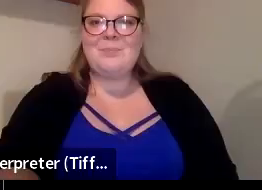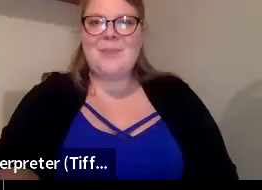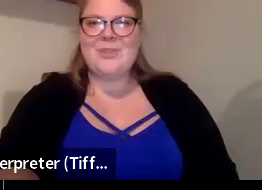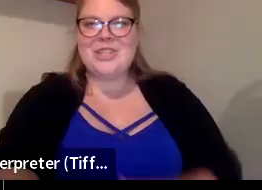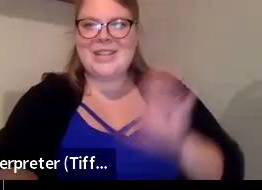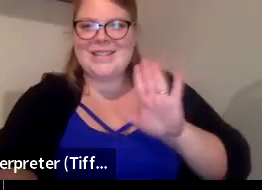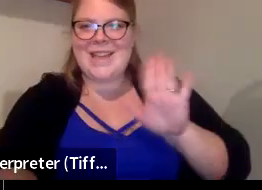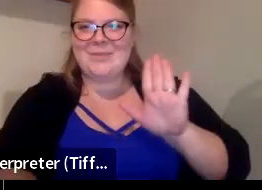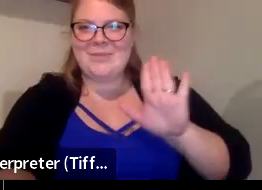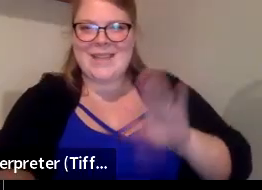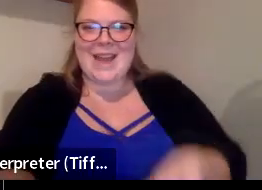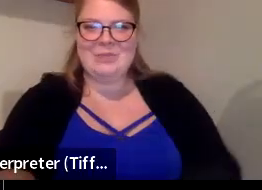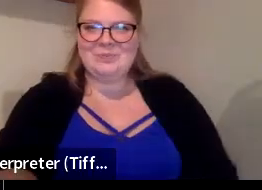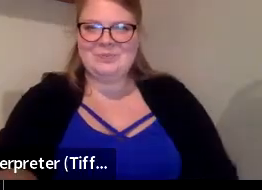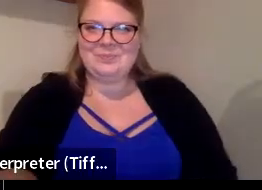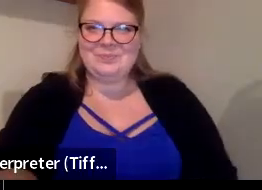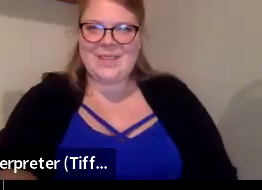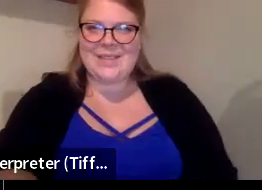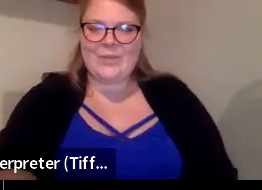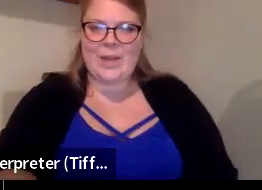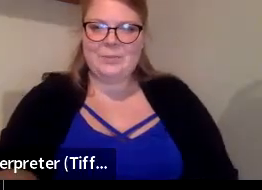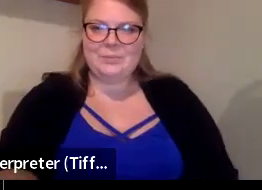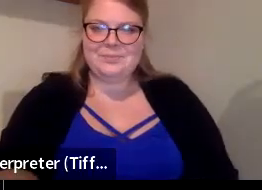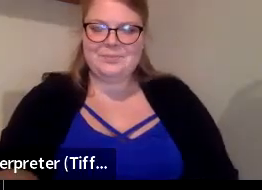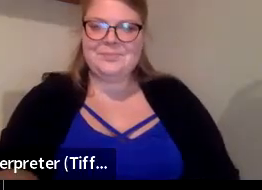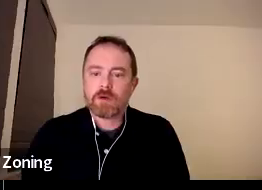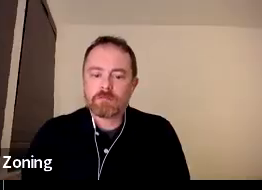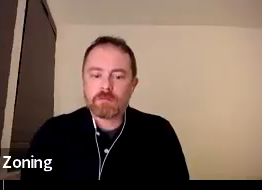It's why they Yeah, were pretty big.